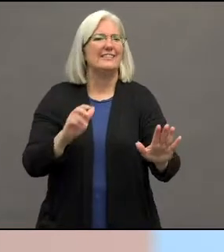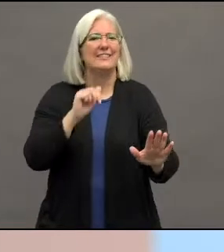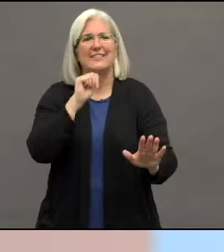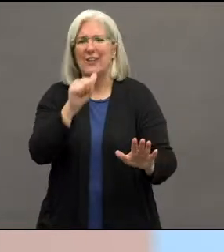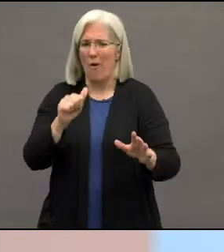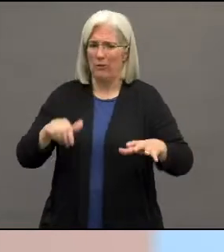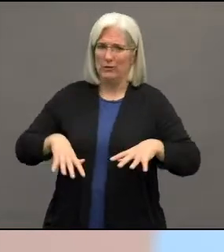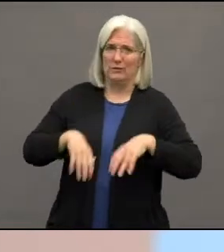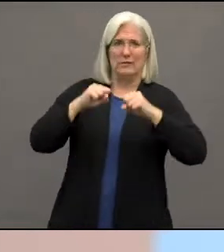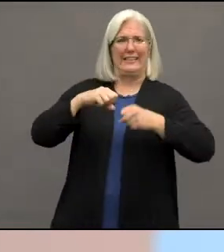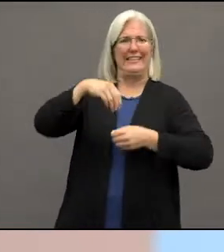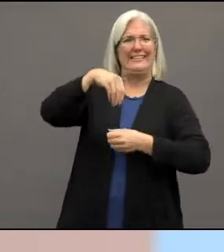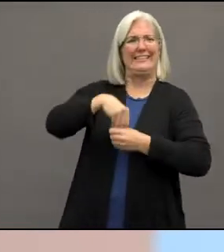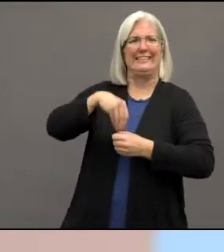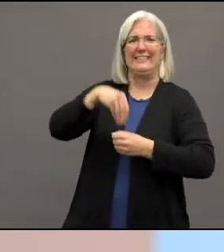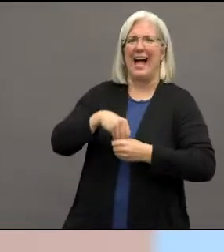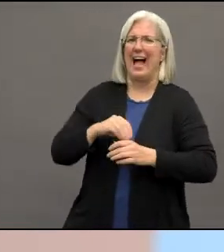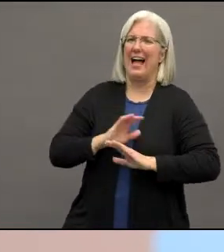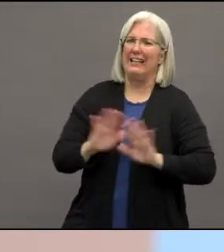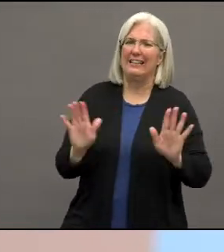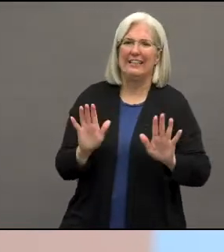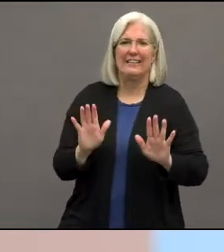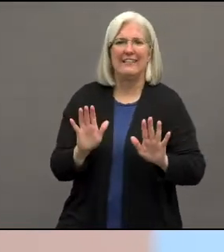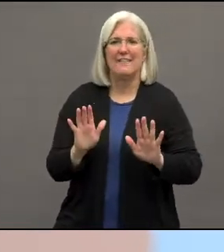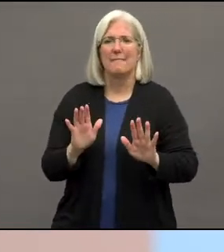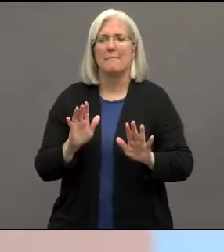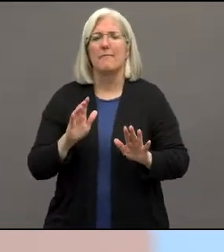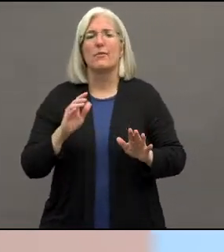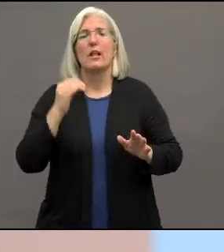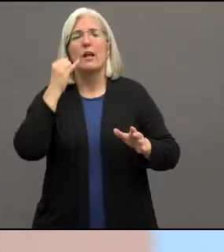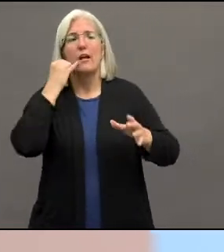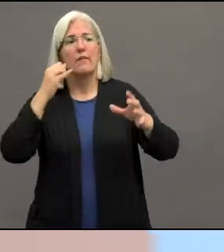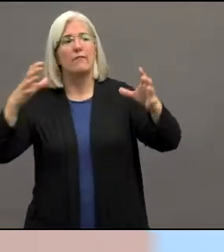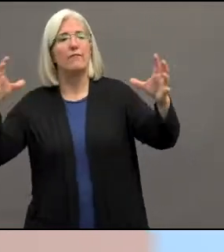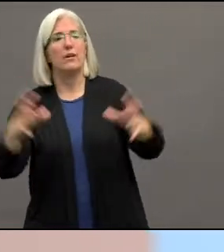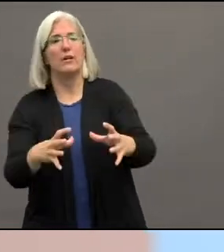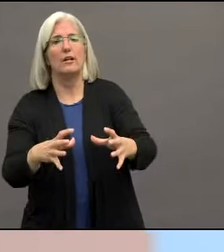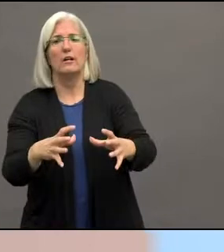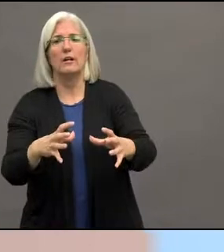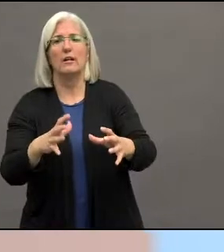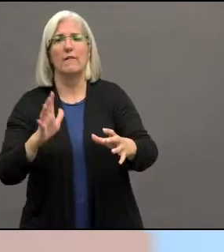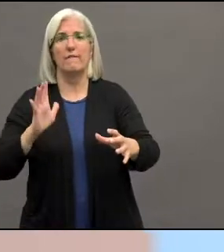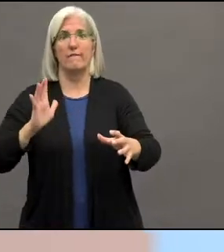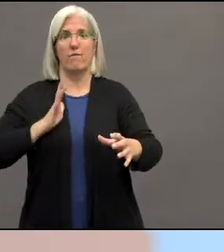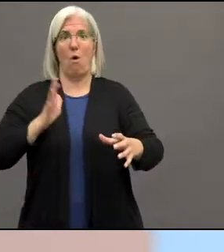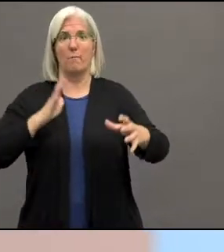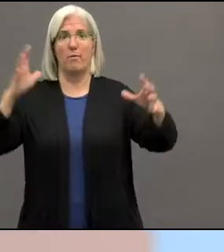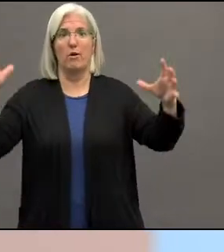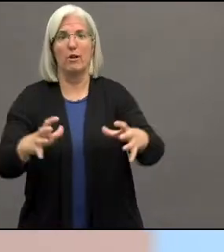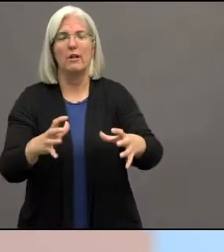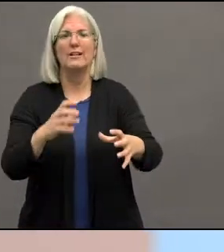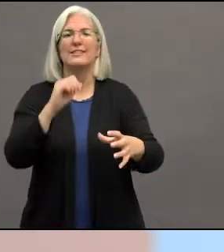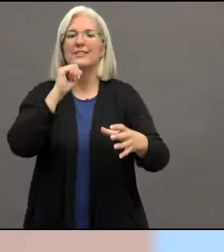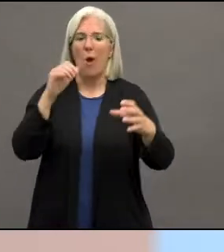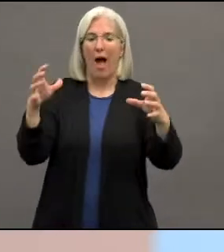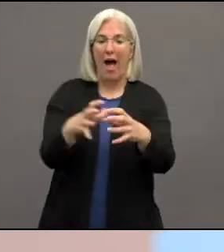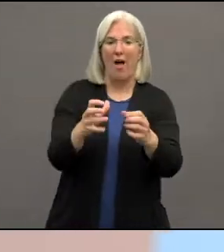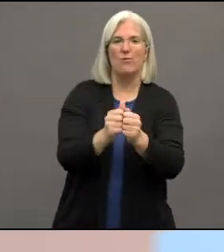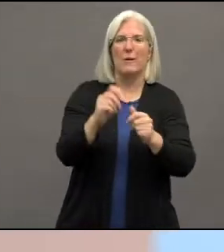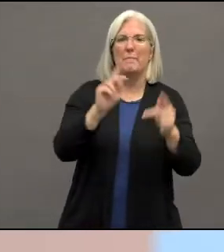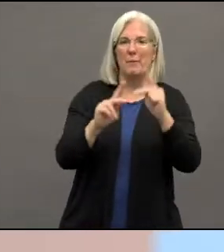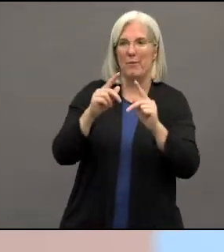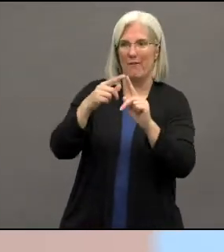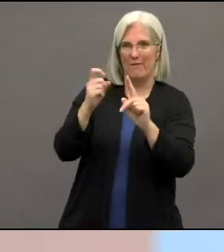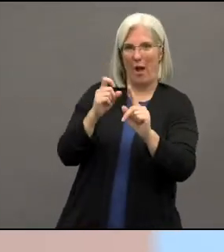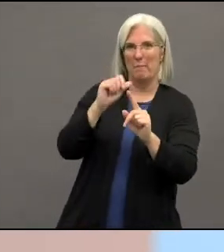this case, what we're asking people is not to gather with people who live outside their household. And if they